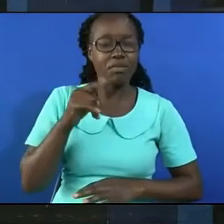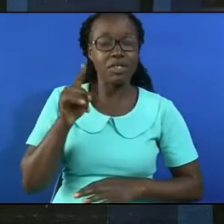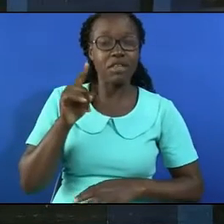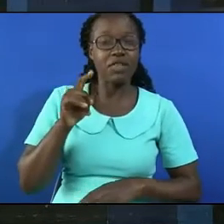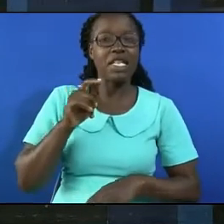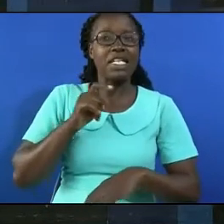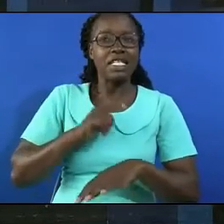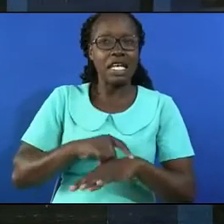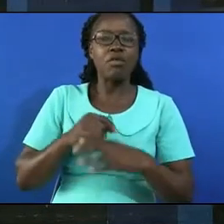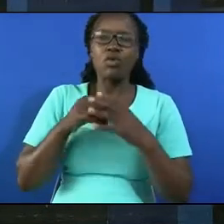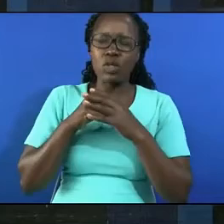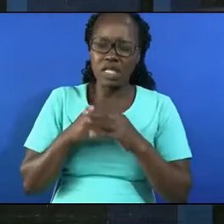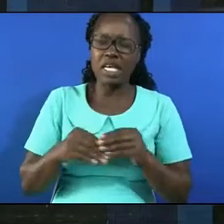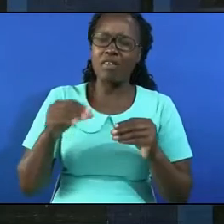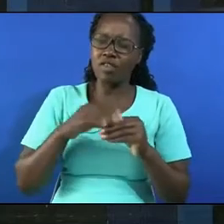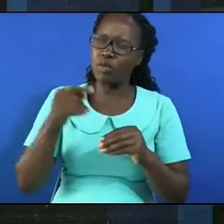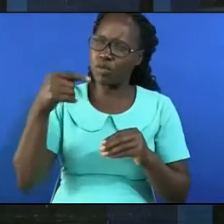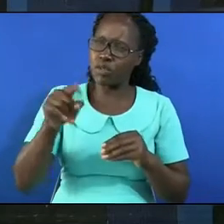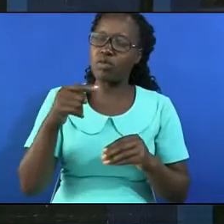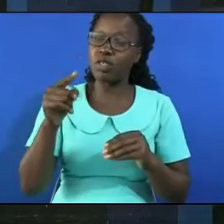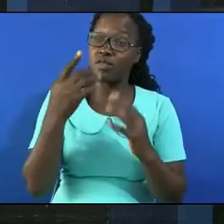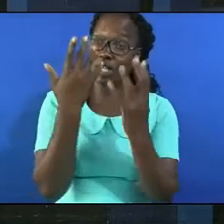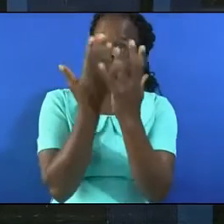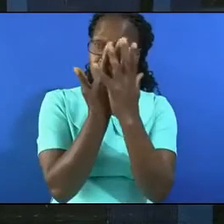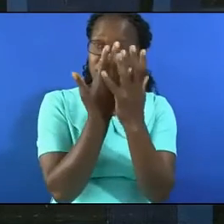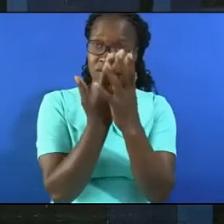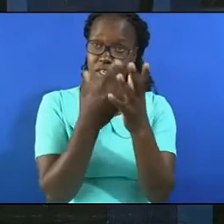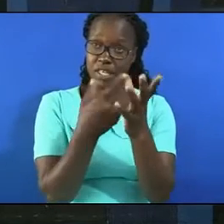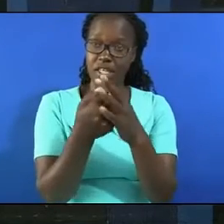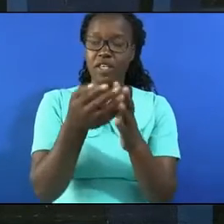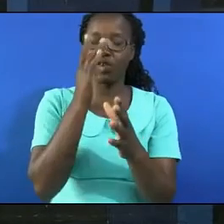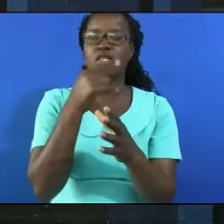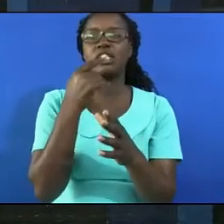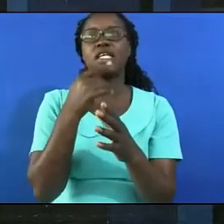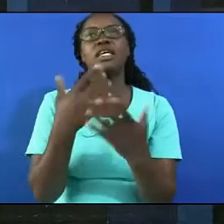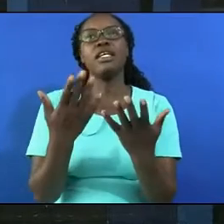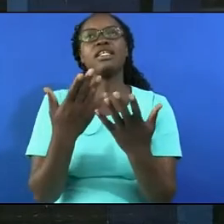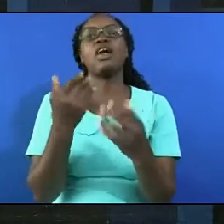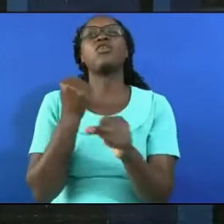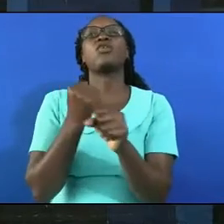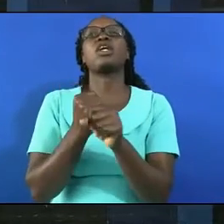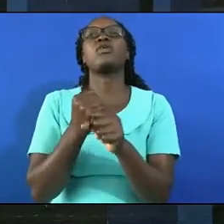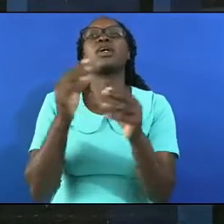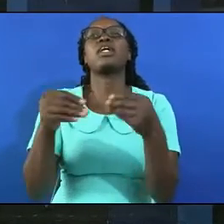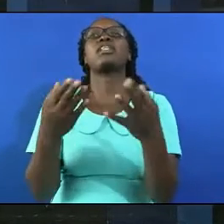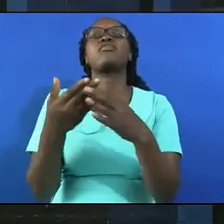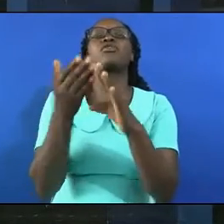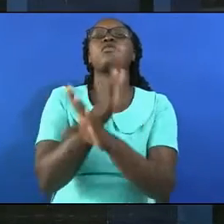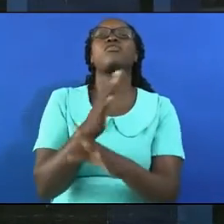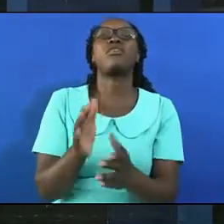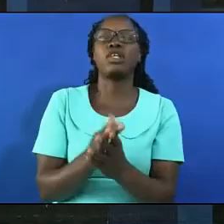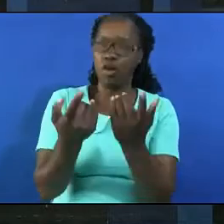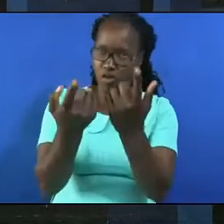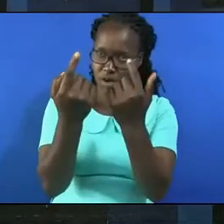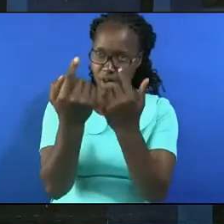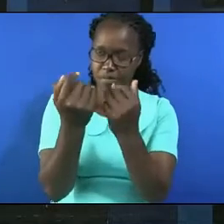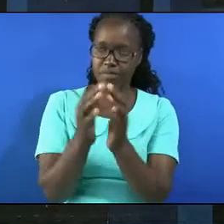when he was comfortable with himself in prison, then God said, I think you can do the job I had given you at the beginning.